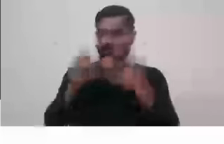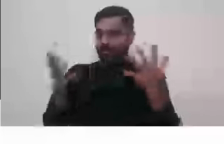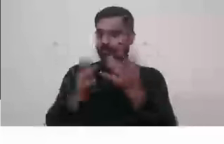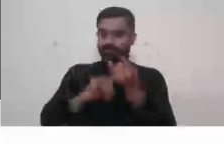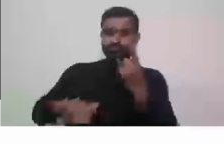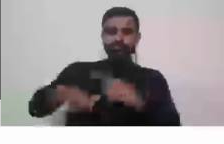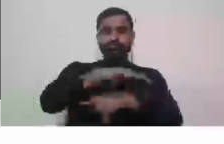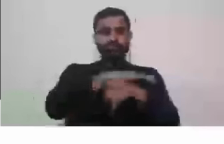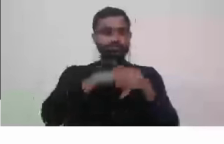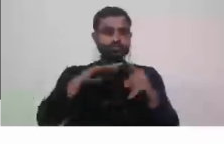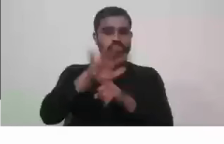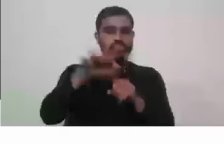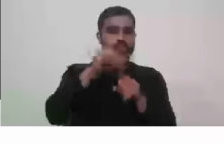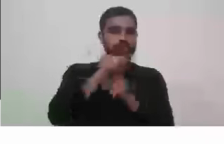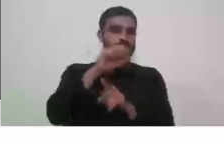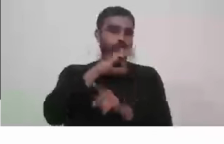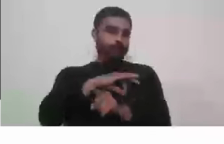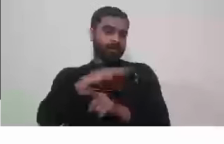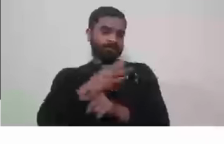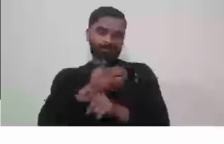and socio-cultural benefits.